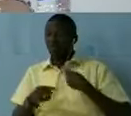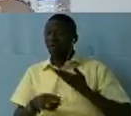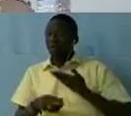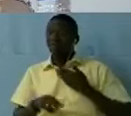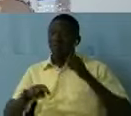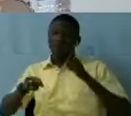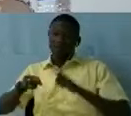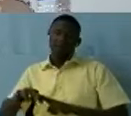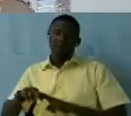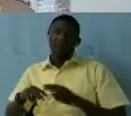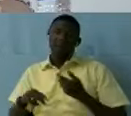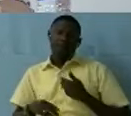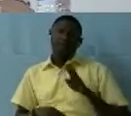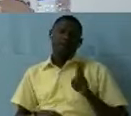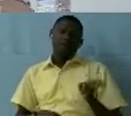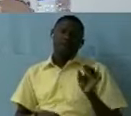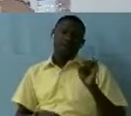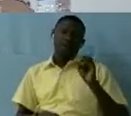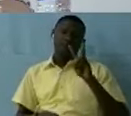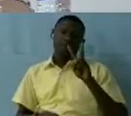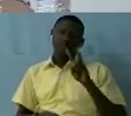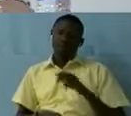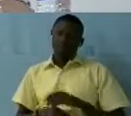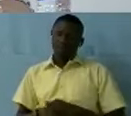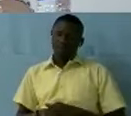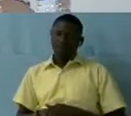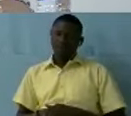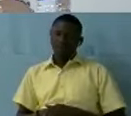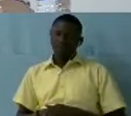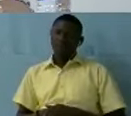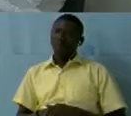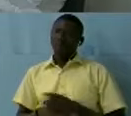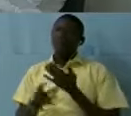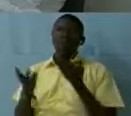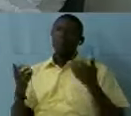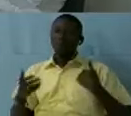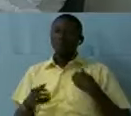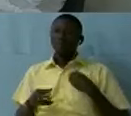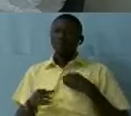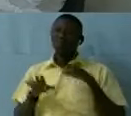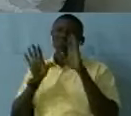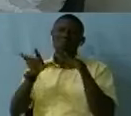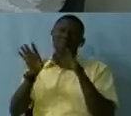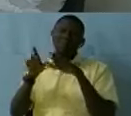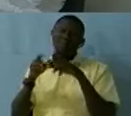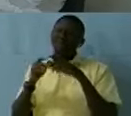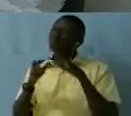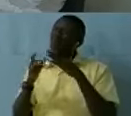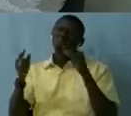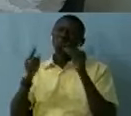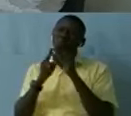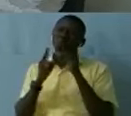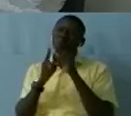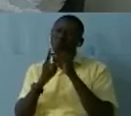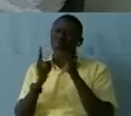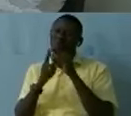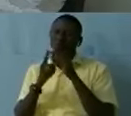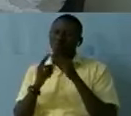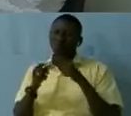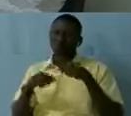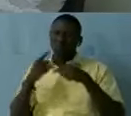Some people said some negative things about me. But some do said some nice